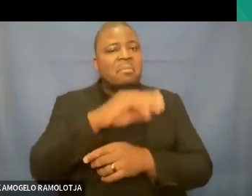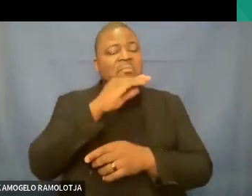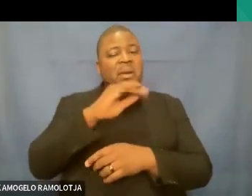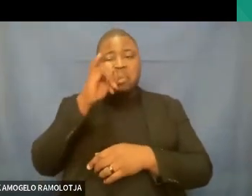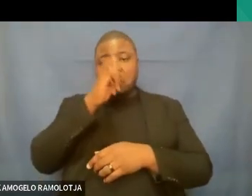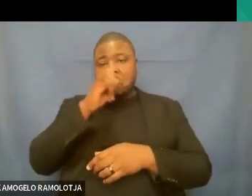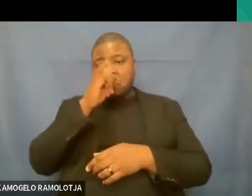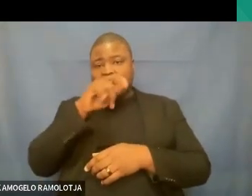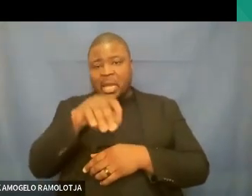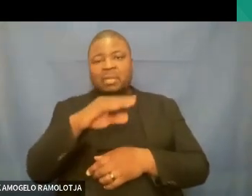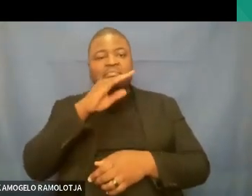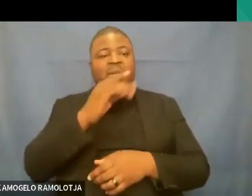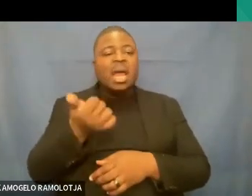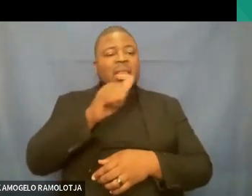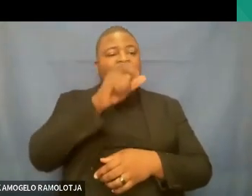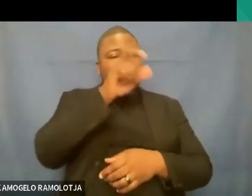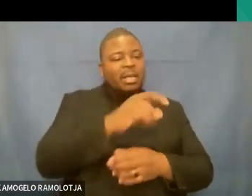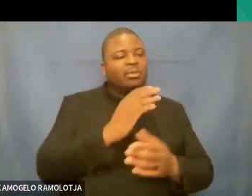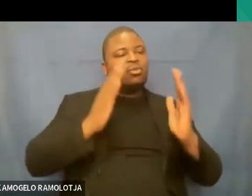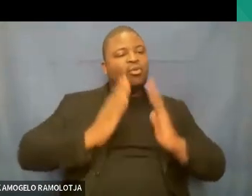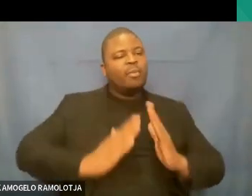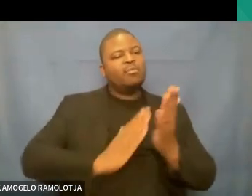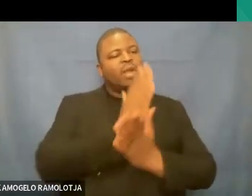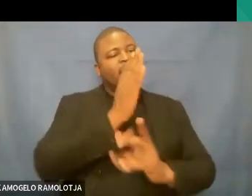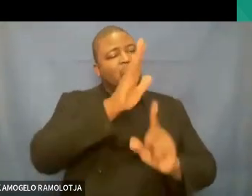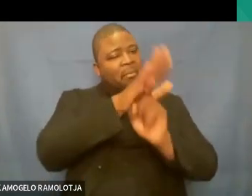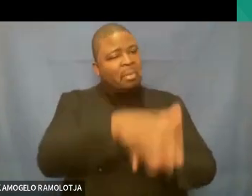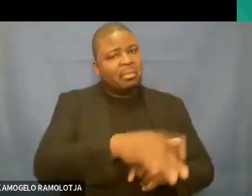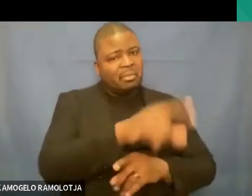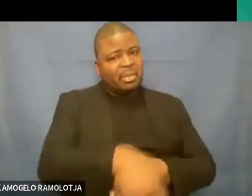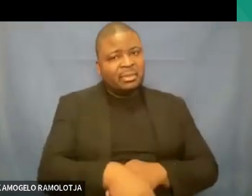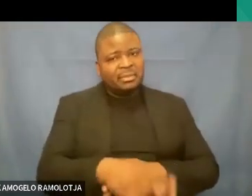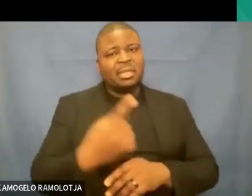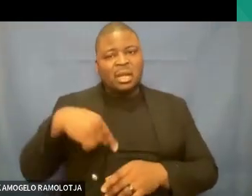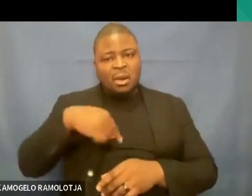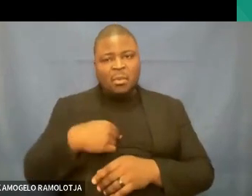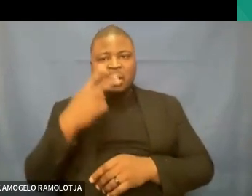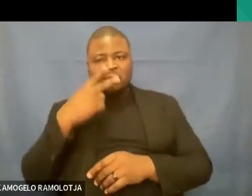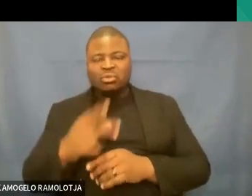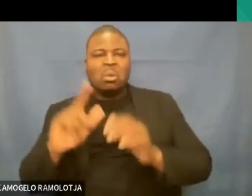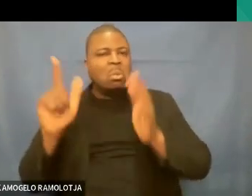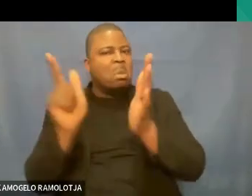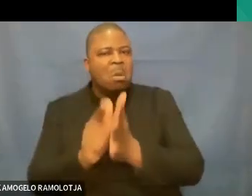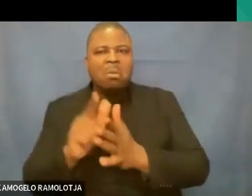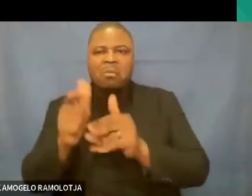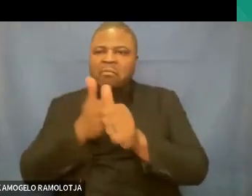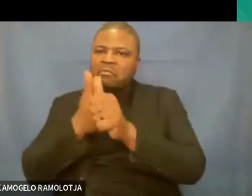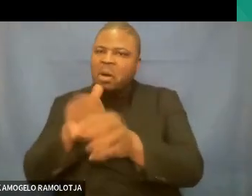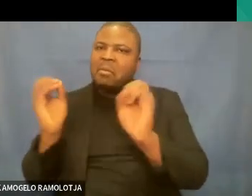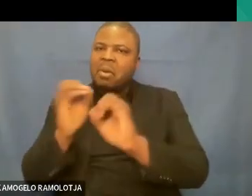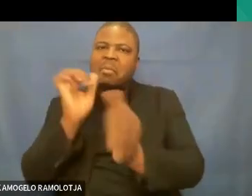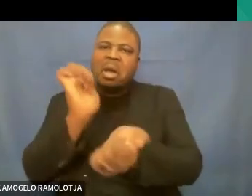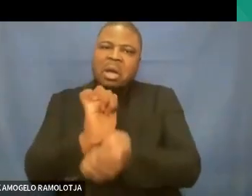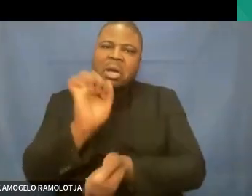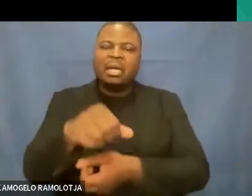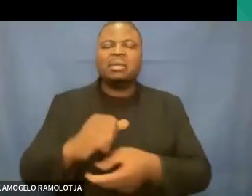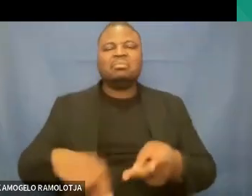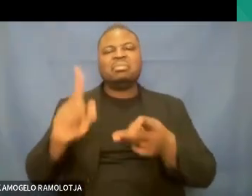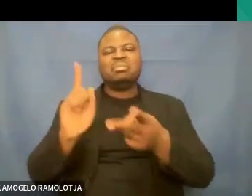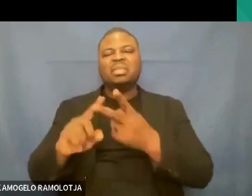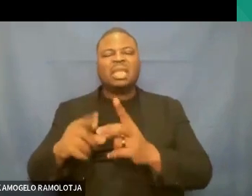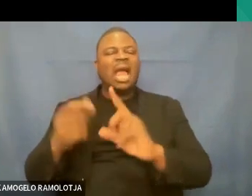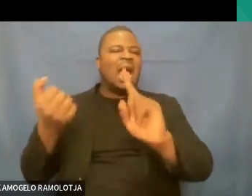person's human rights. For example, we're seeing assault, unlawful arrests, sexual assaults still being one of